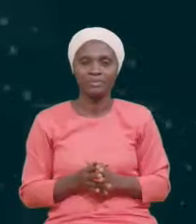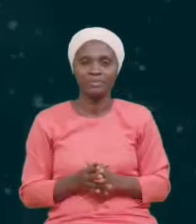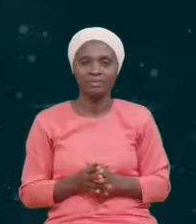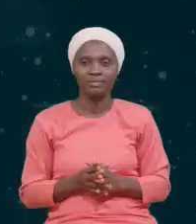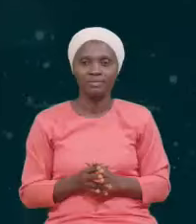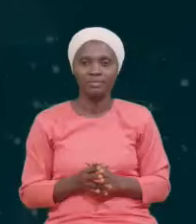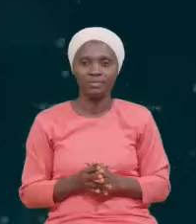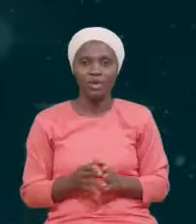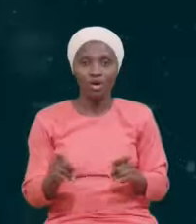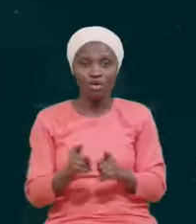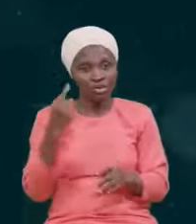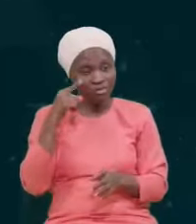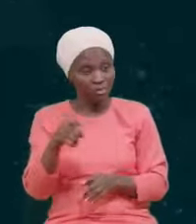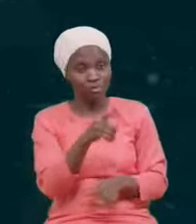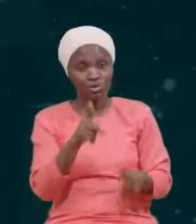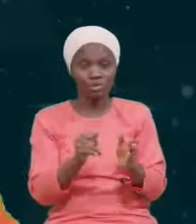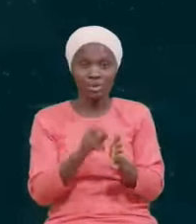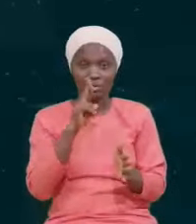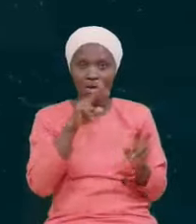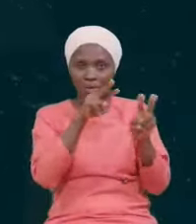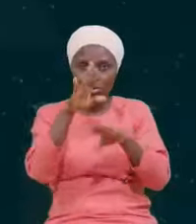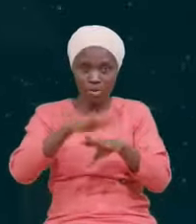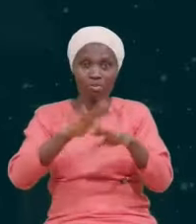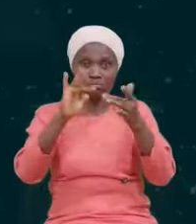And for those who are watching online,